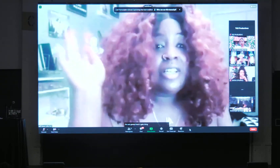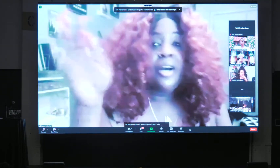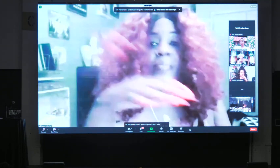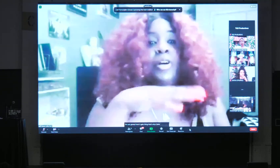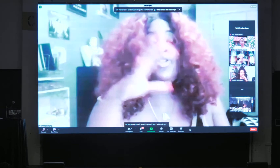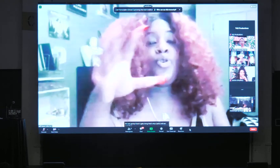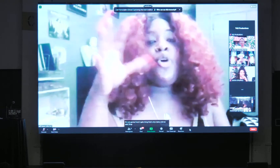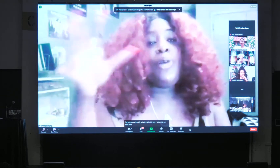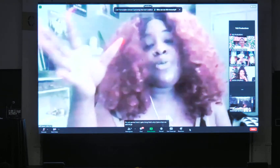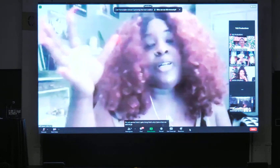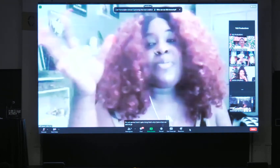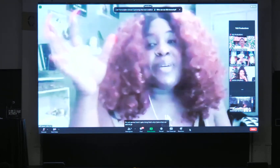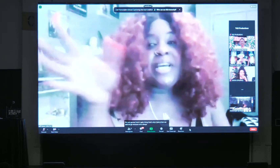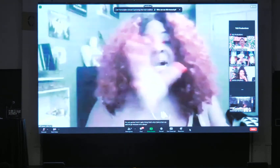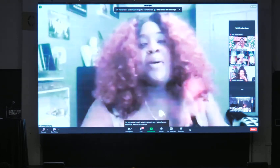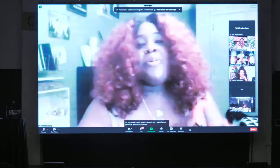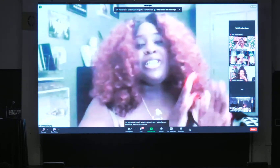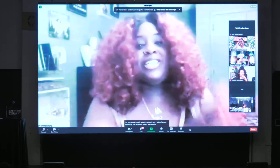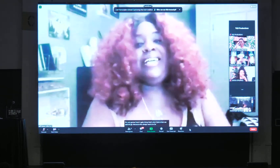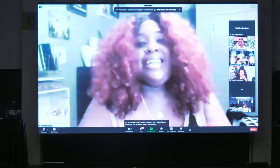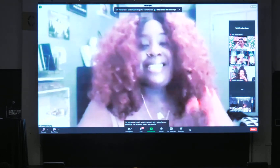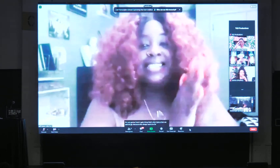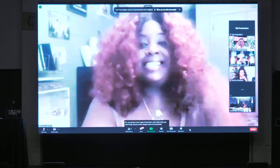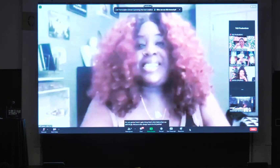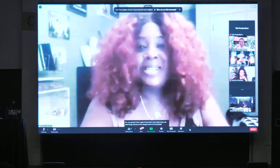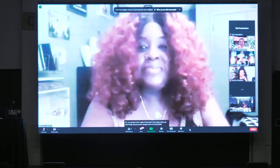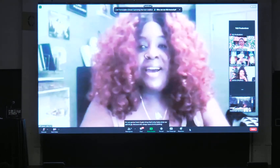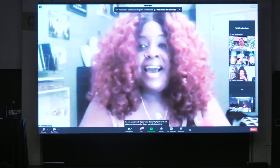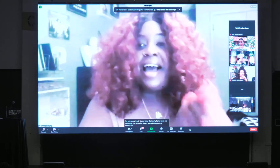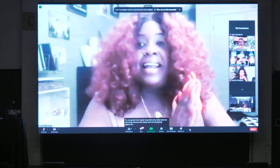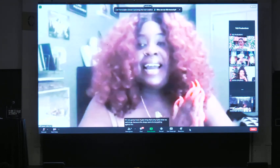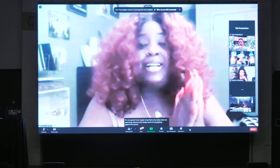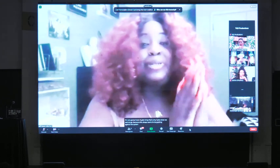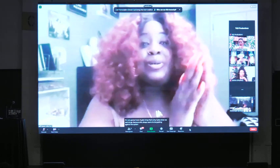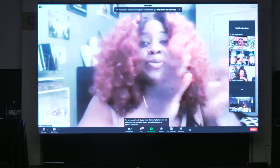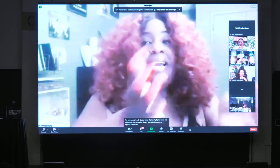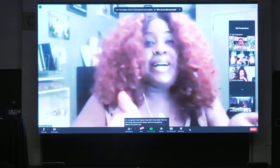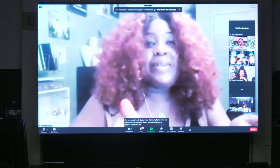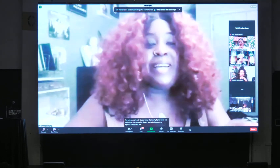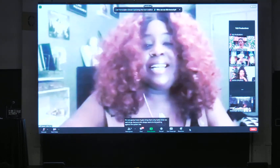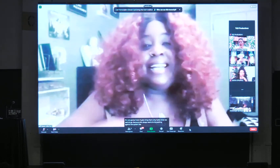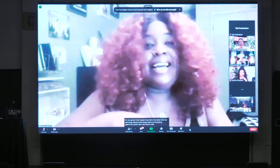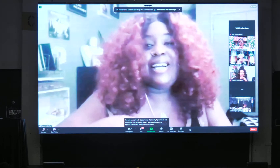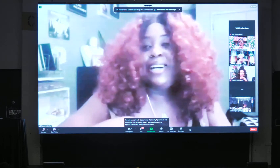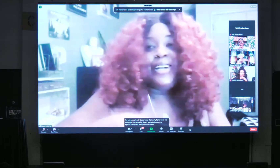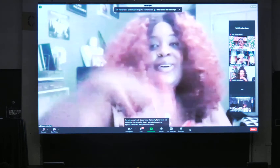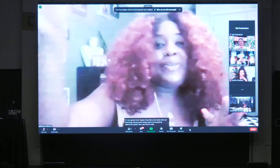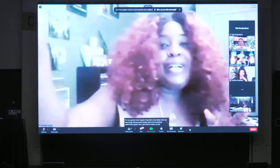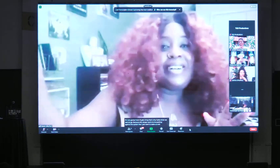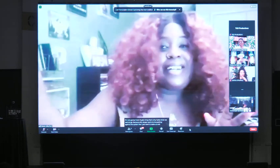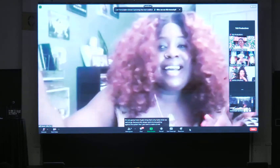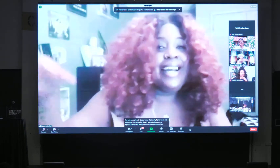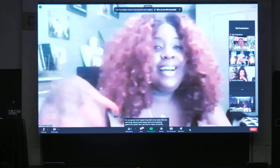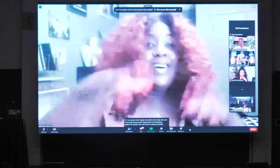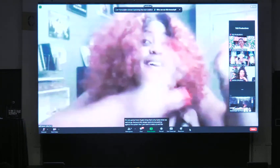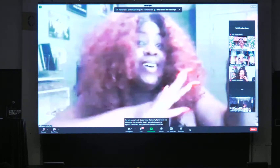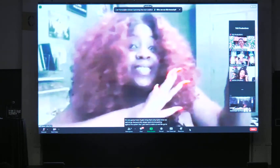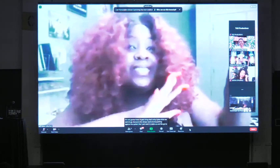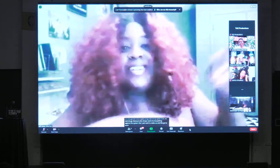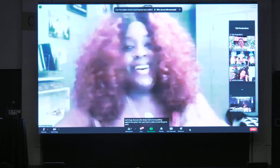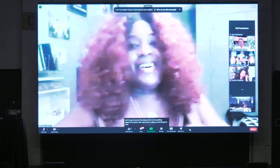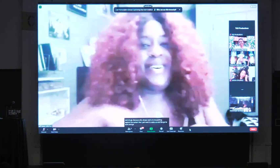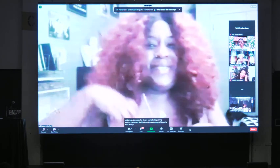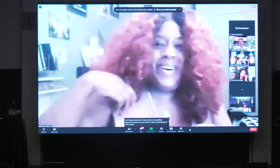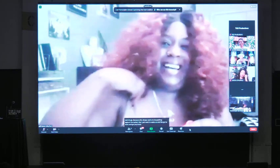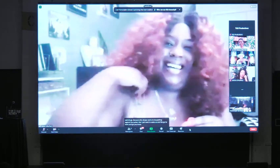drugs, because who always wants to be pushing against the system? Like, I just want to wake up and like go to work and go home,